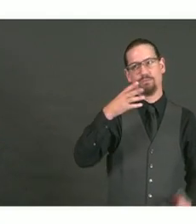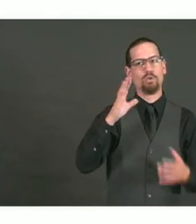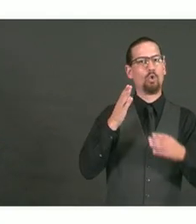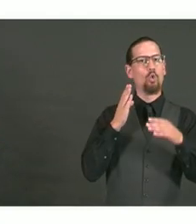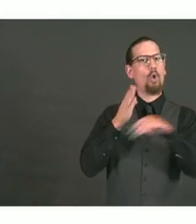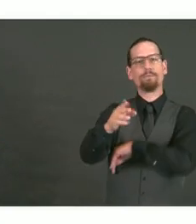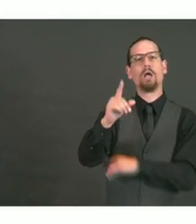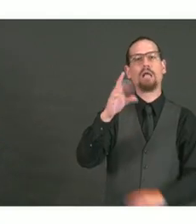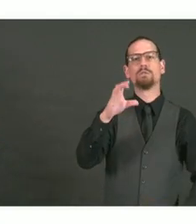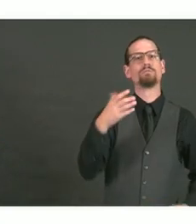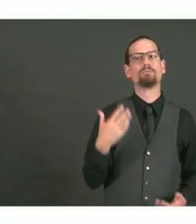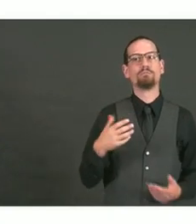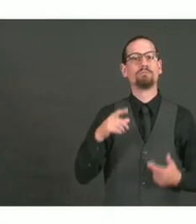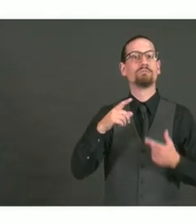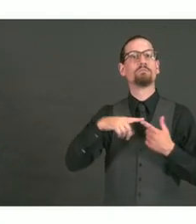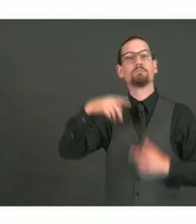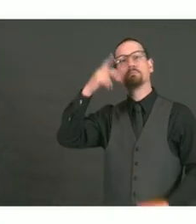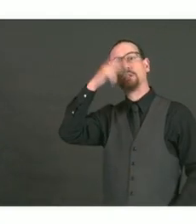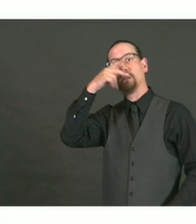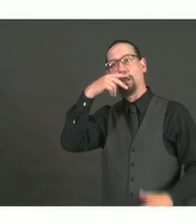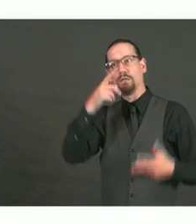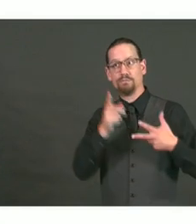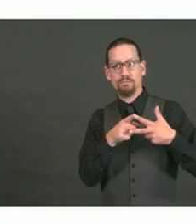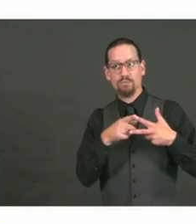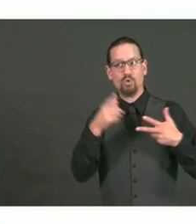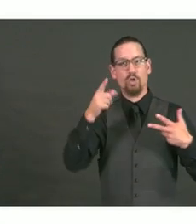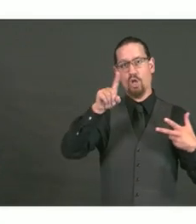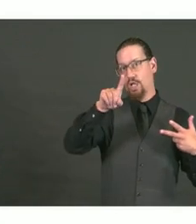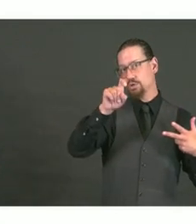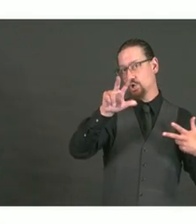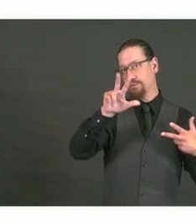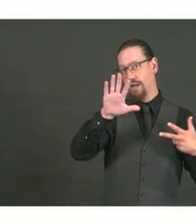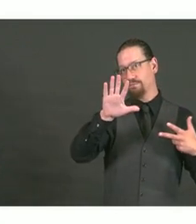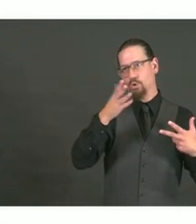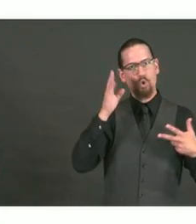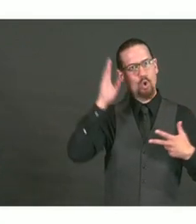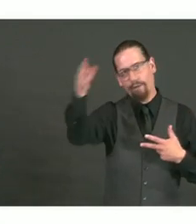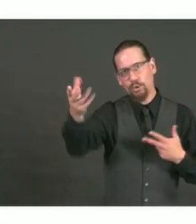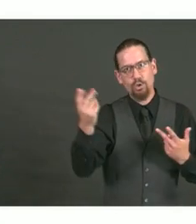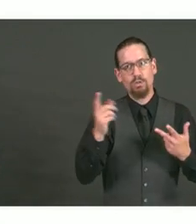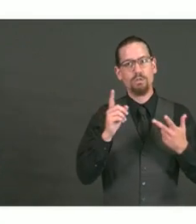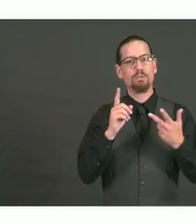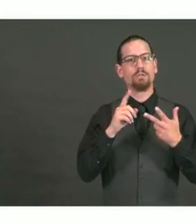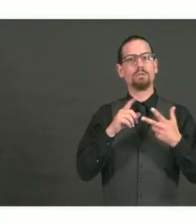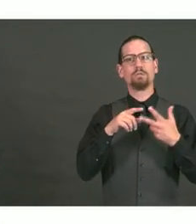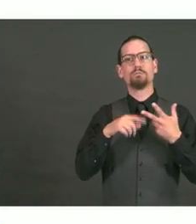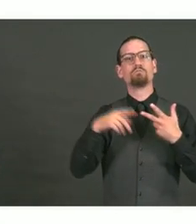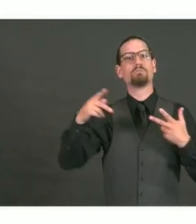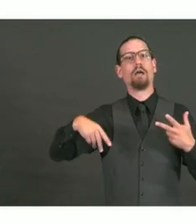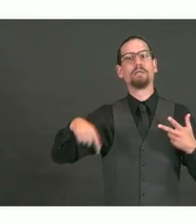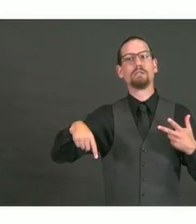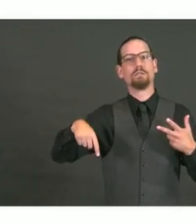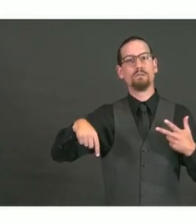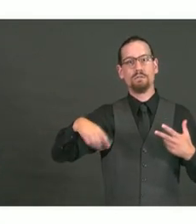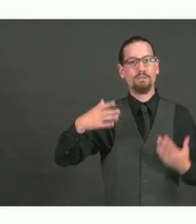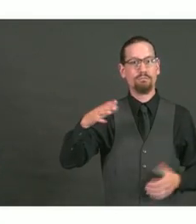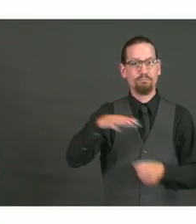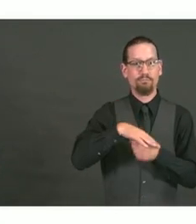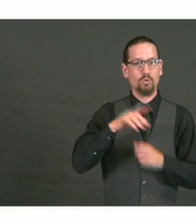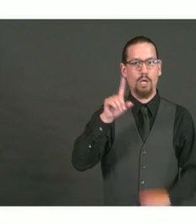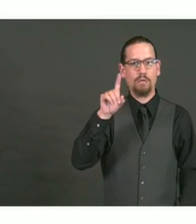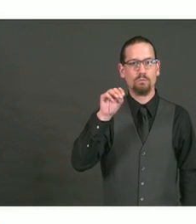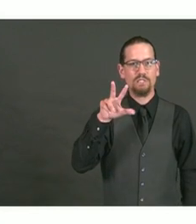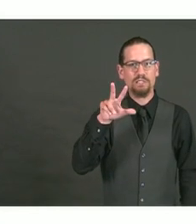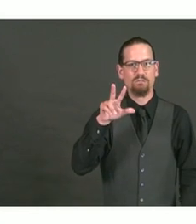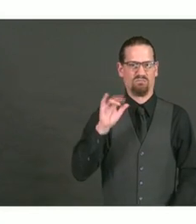is at 135, and Providence is just above it at 103. So each of